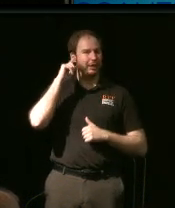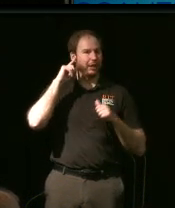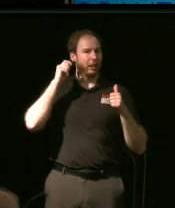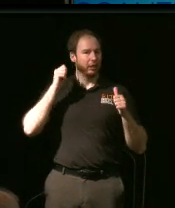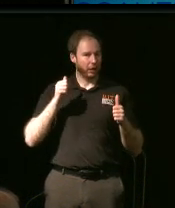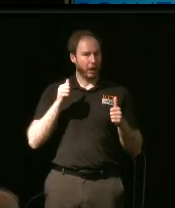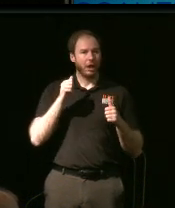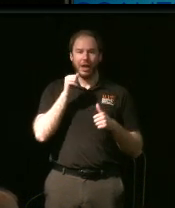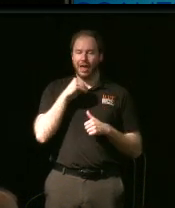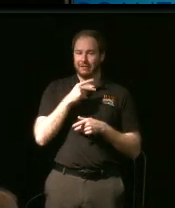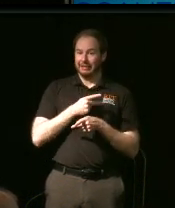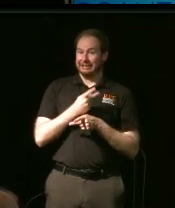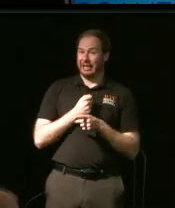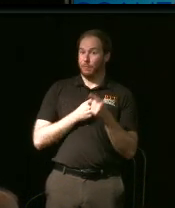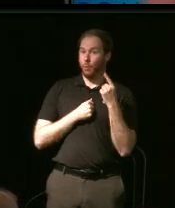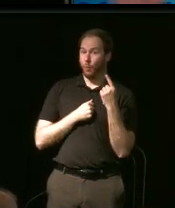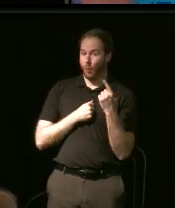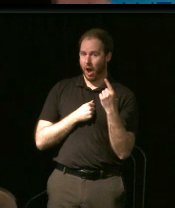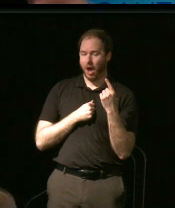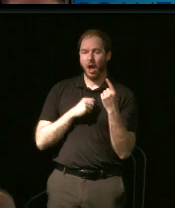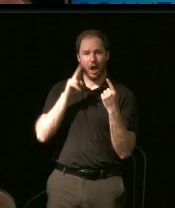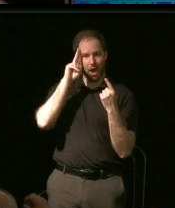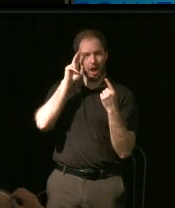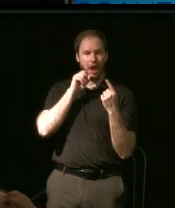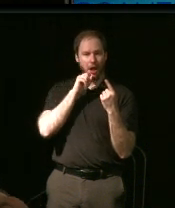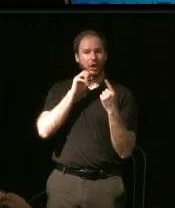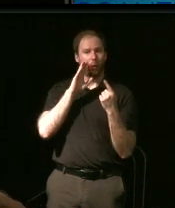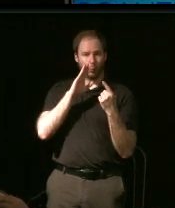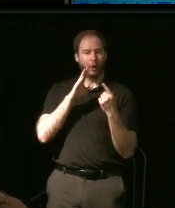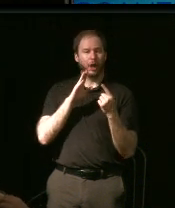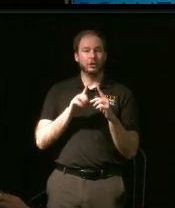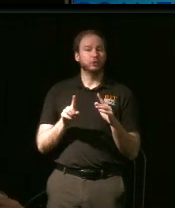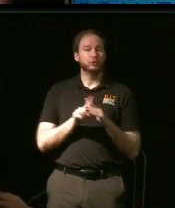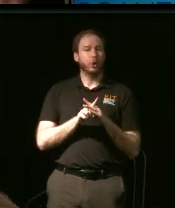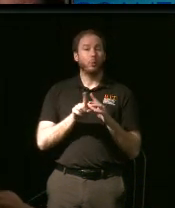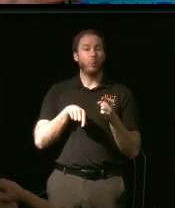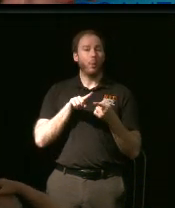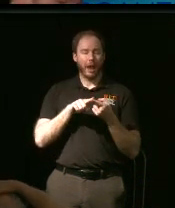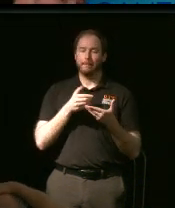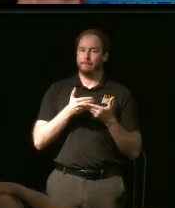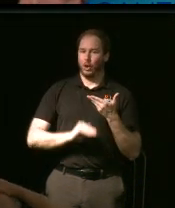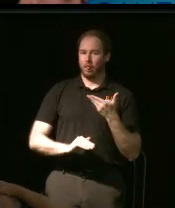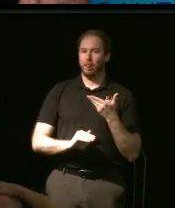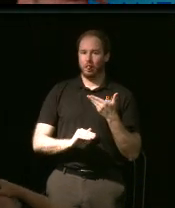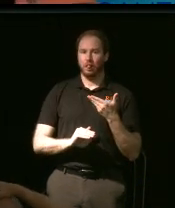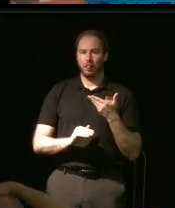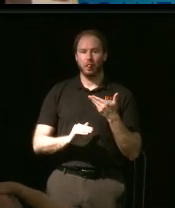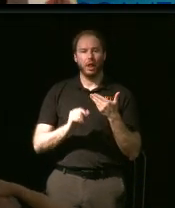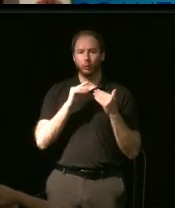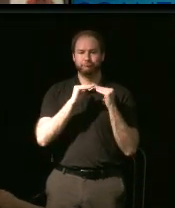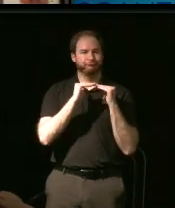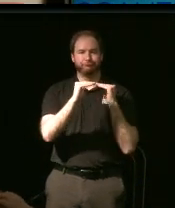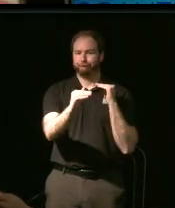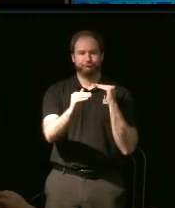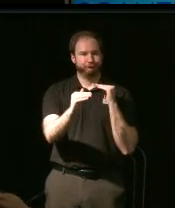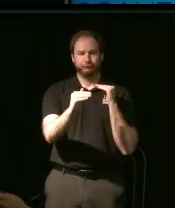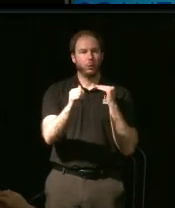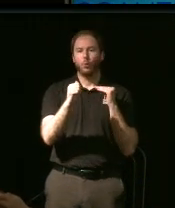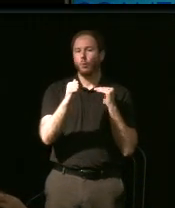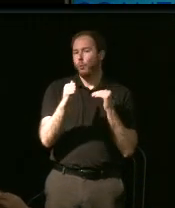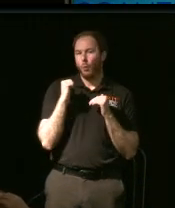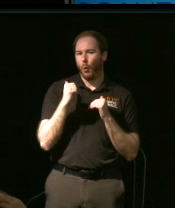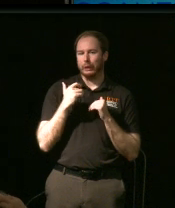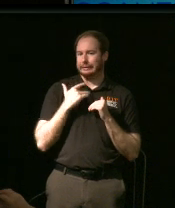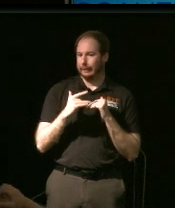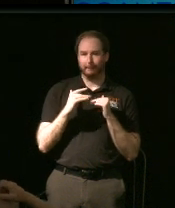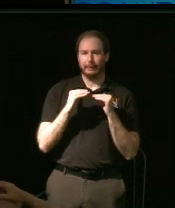with type 1 Usher is present at birth, and it's stable. It doesn't typically